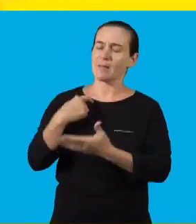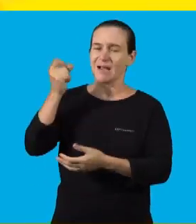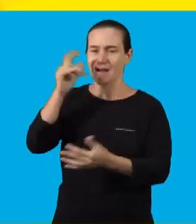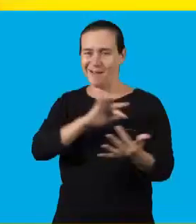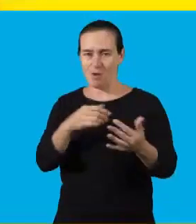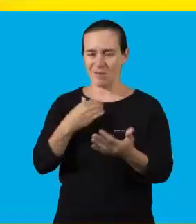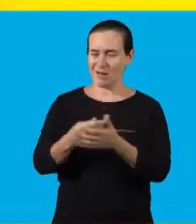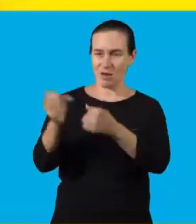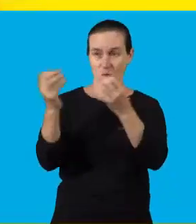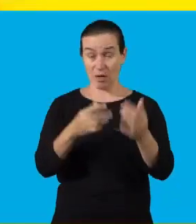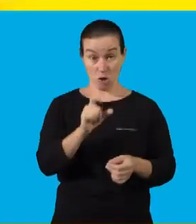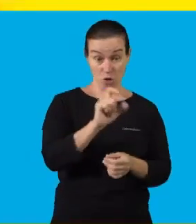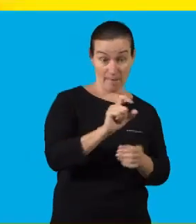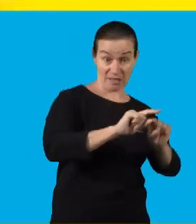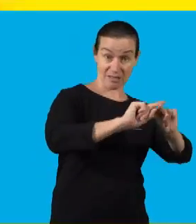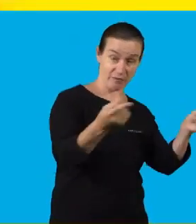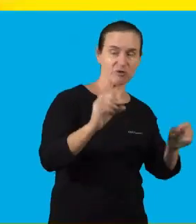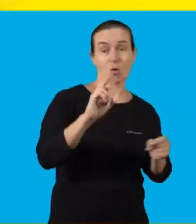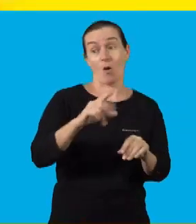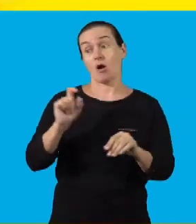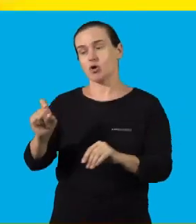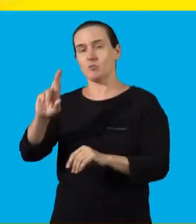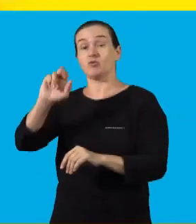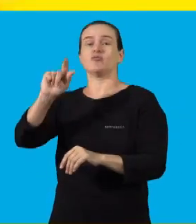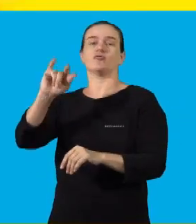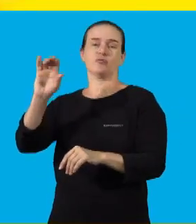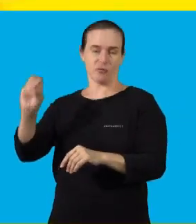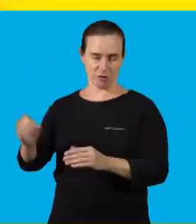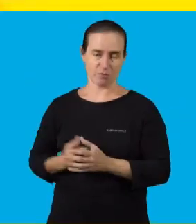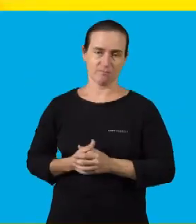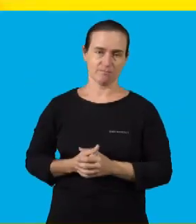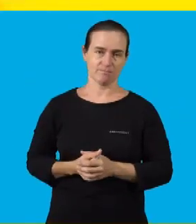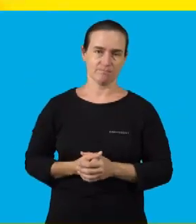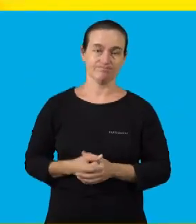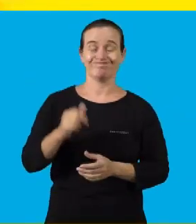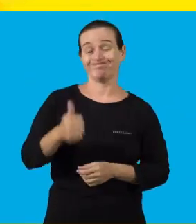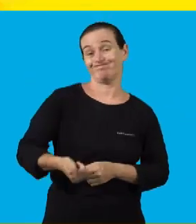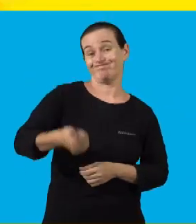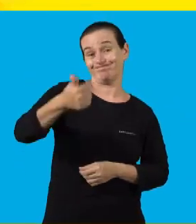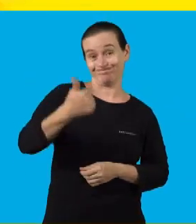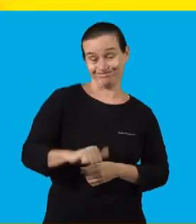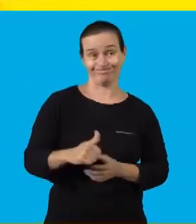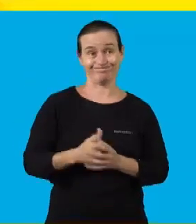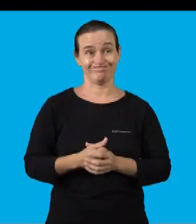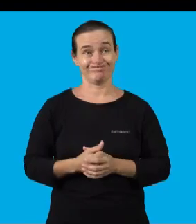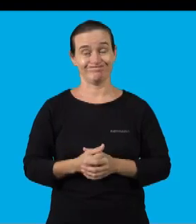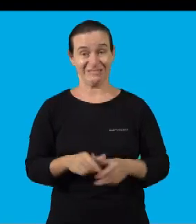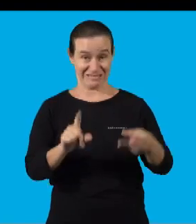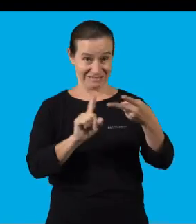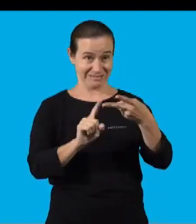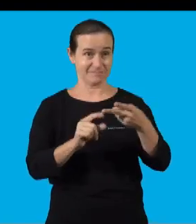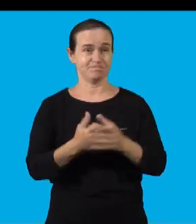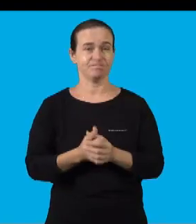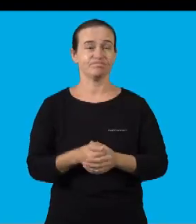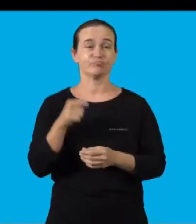calculate either the common difference or the common ratio. Let's move over to our second example. So